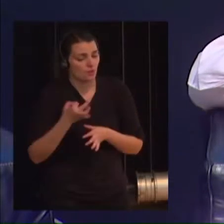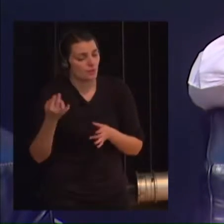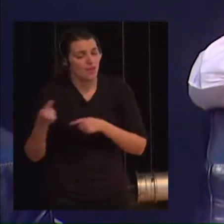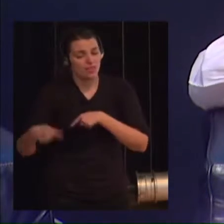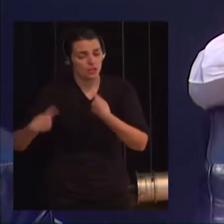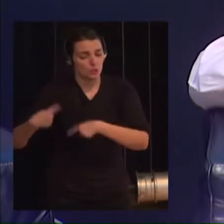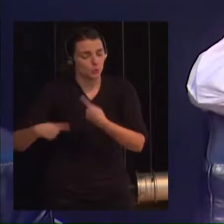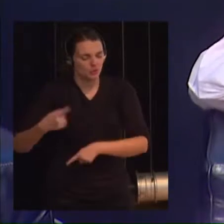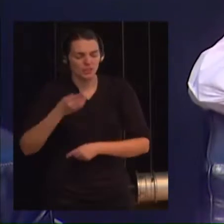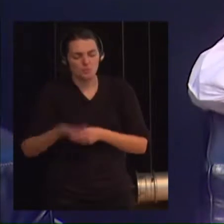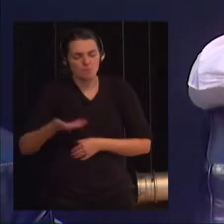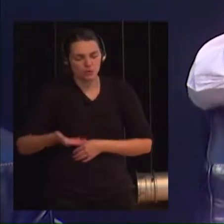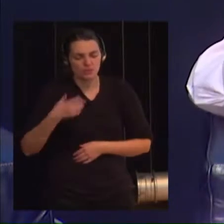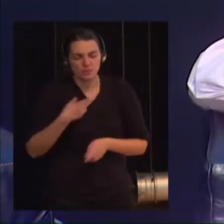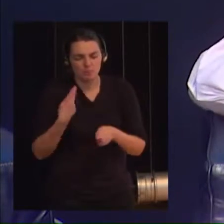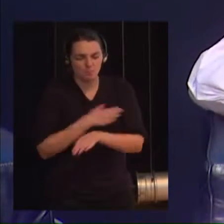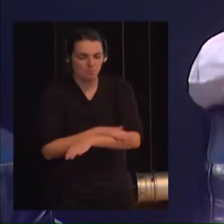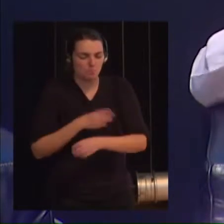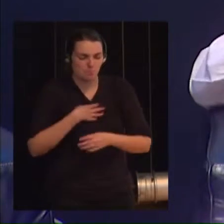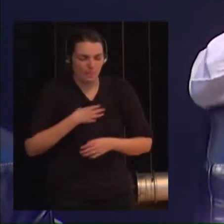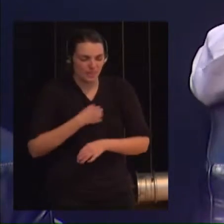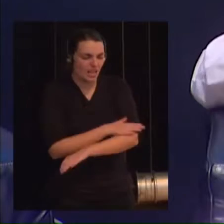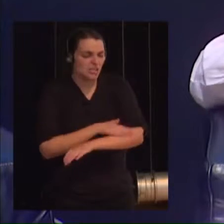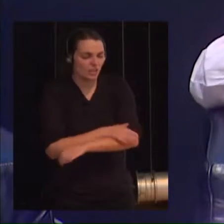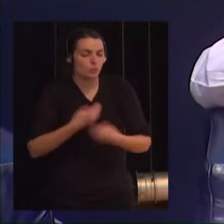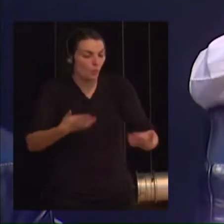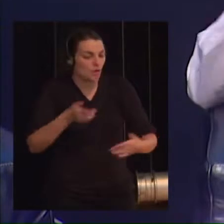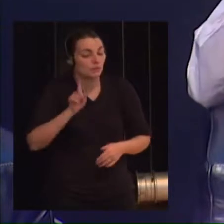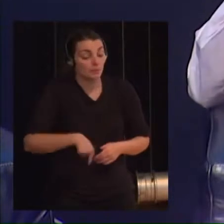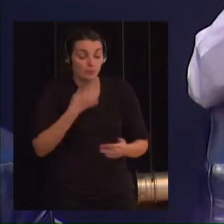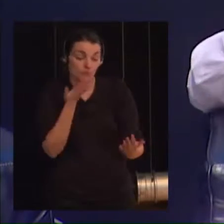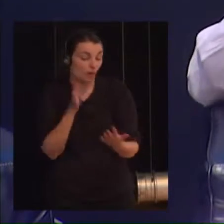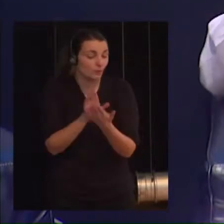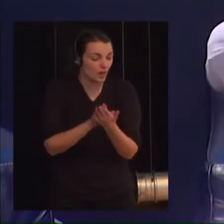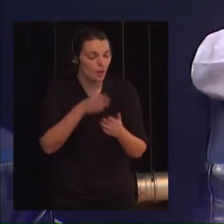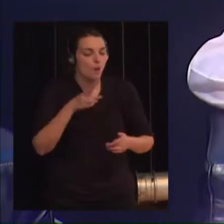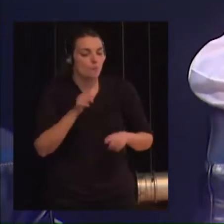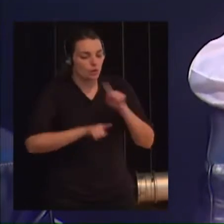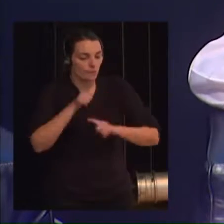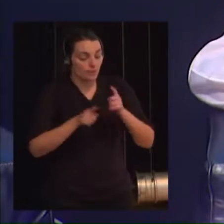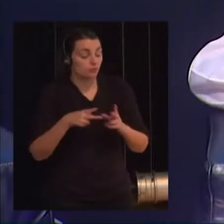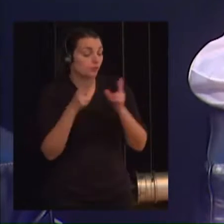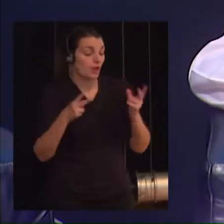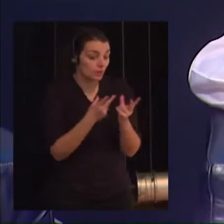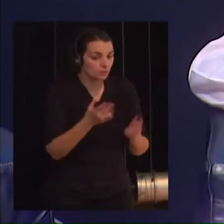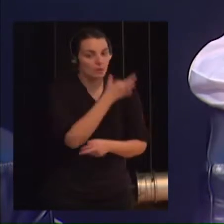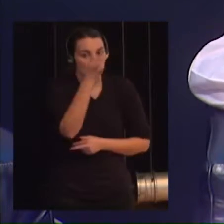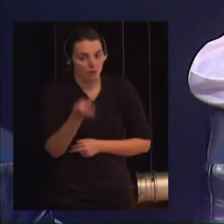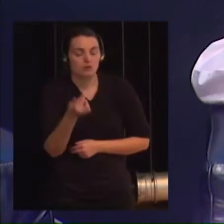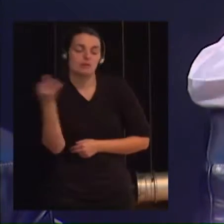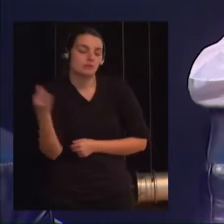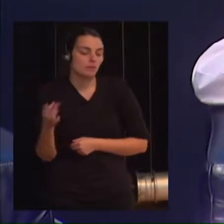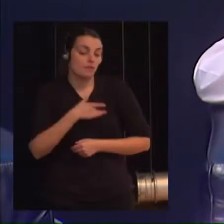issues compared to the private sphere, which includes philanthropy as private effort constituted and directed for public purposes.